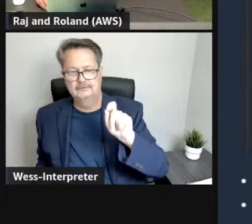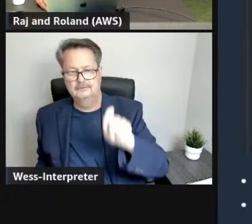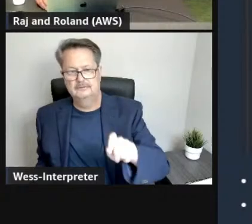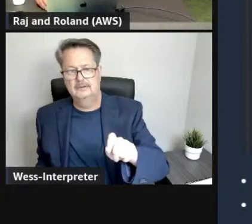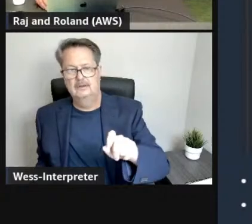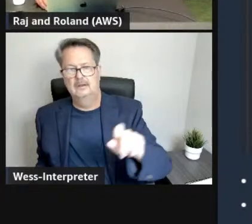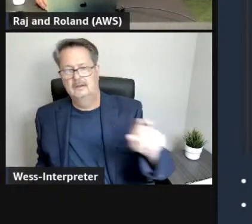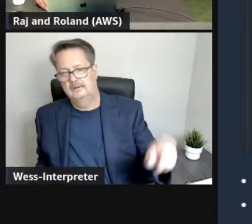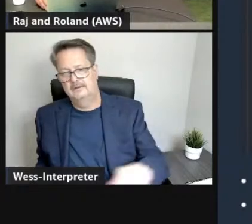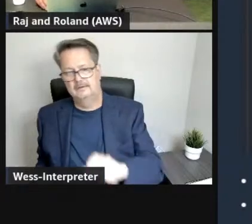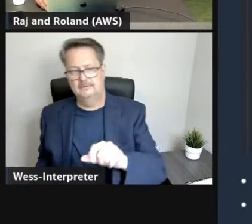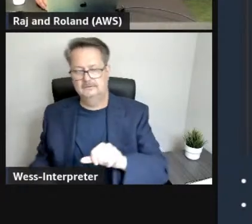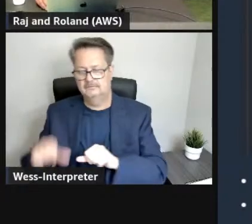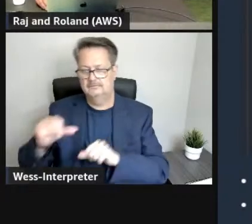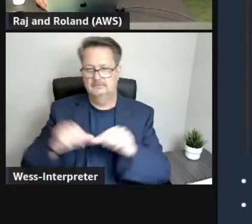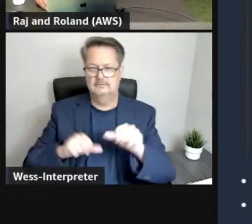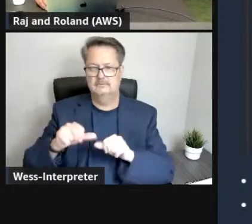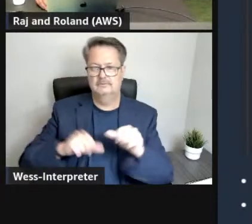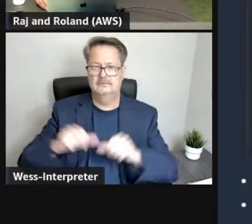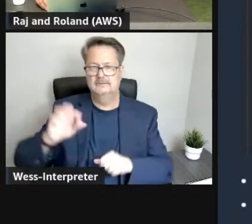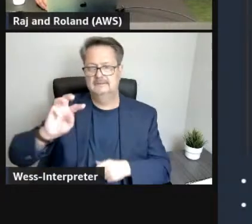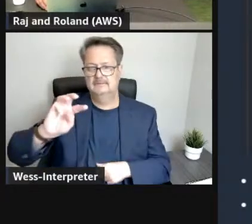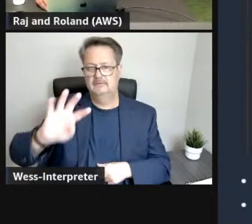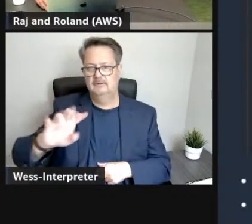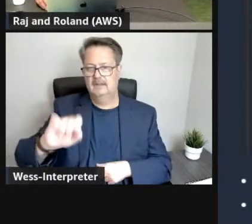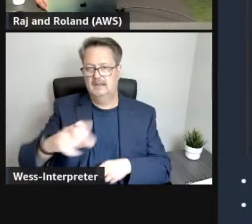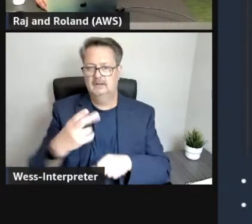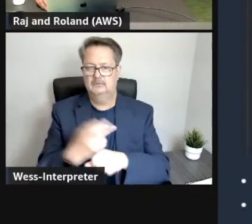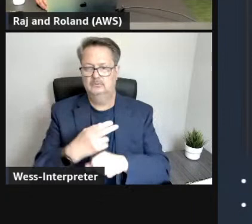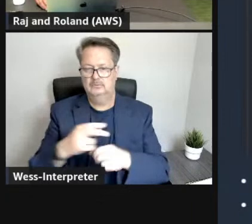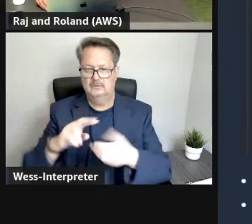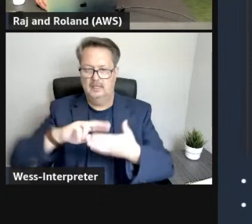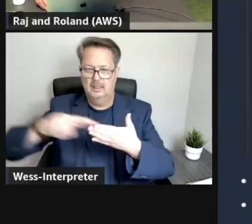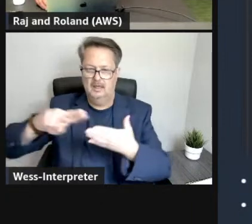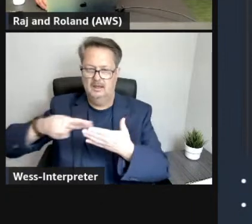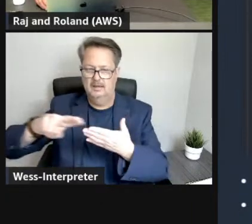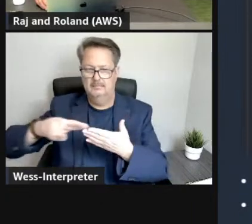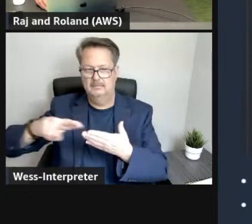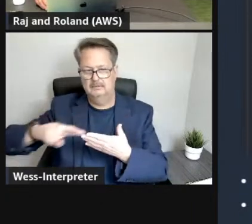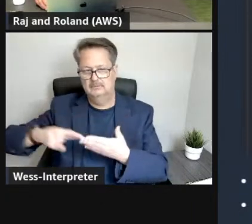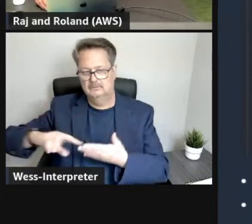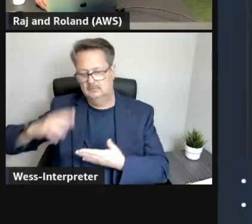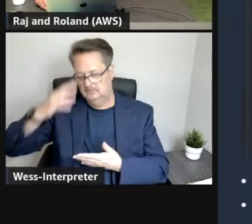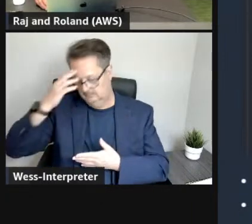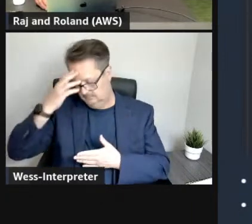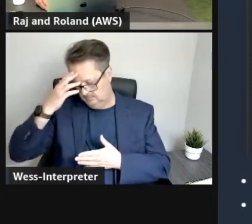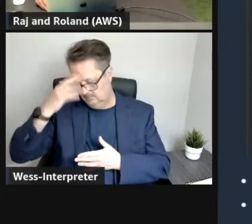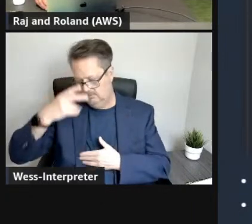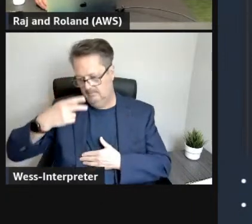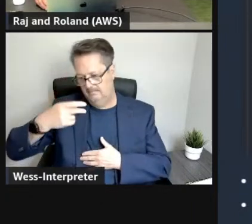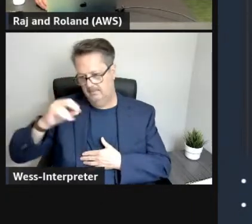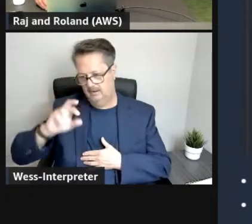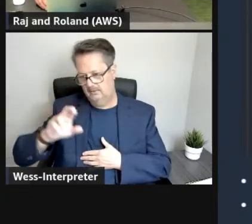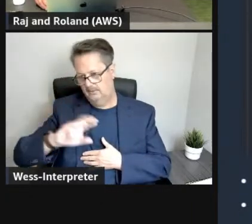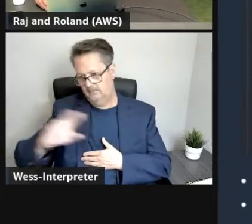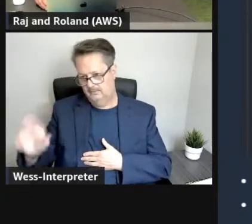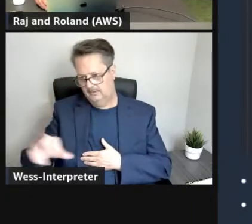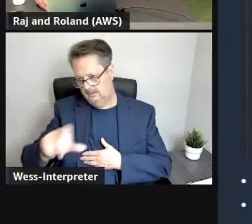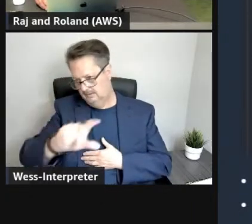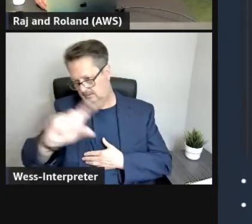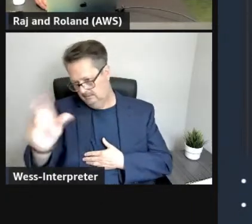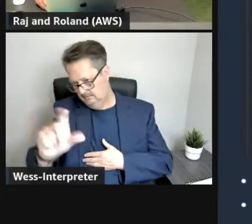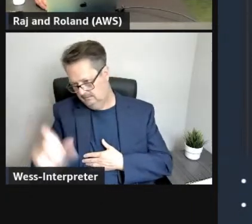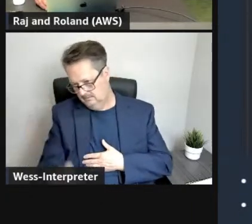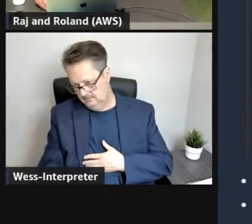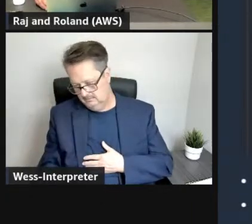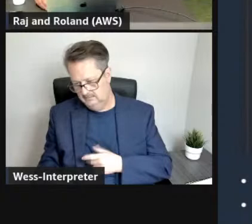carpenter.io/architecture :ARM64. And you can use those labels to schedule your pods. On the right side, we are seeing a pod specification file